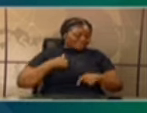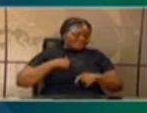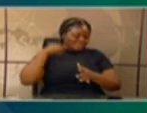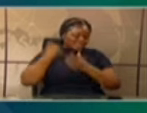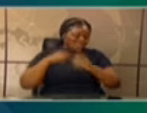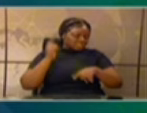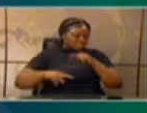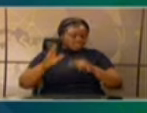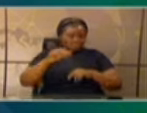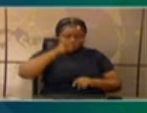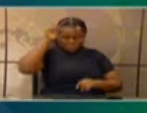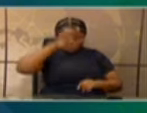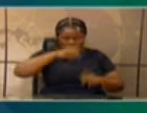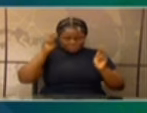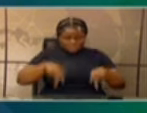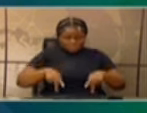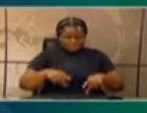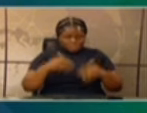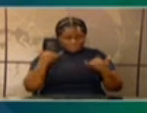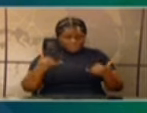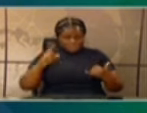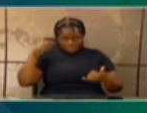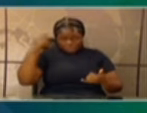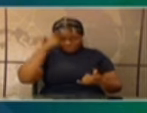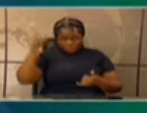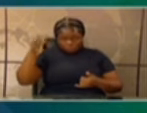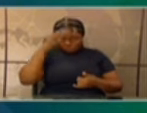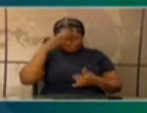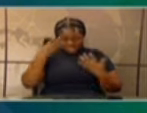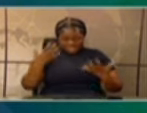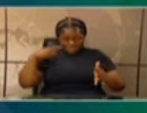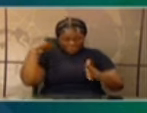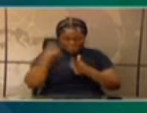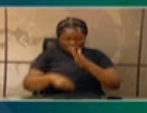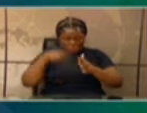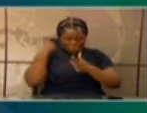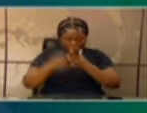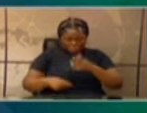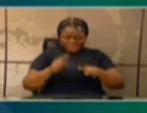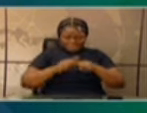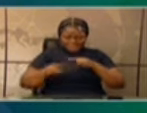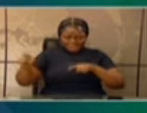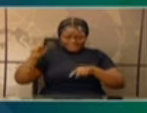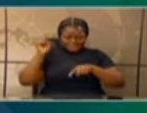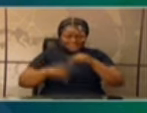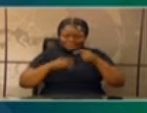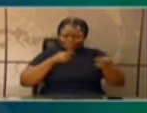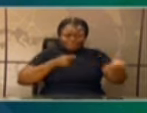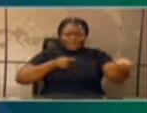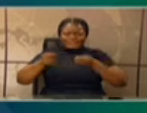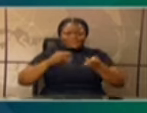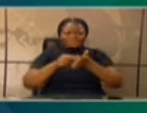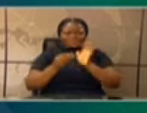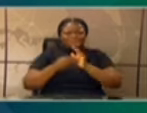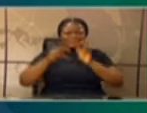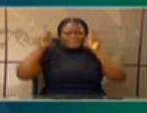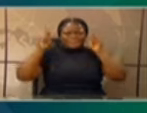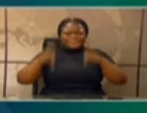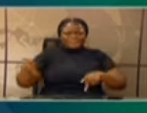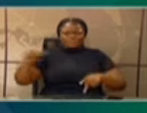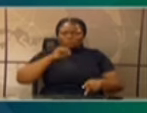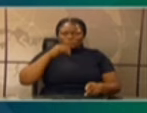pine at one and never boy a day. And never poor costro. Ness a pine in the control, a just a pino, yes, any baku